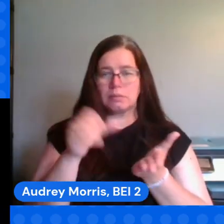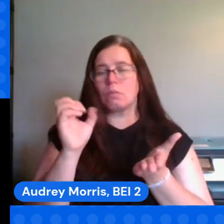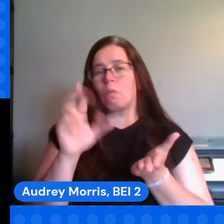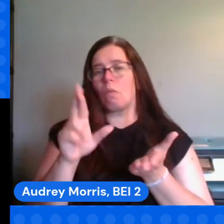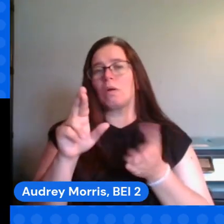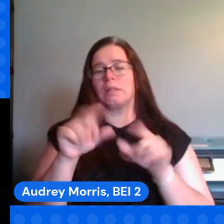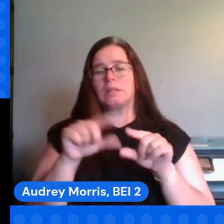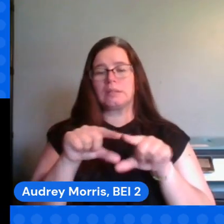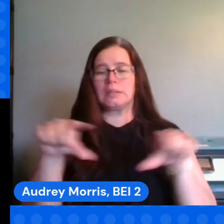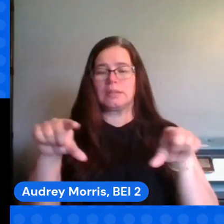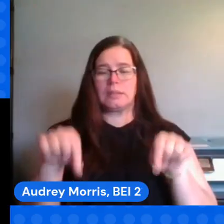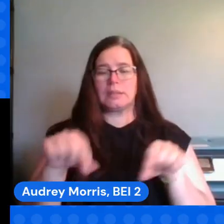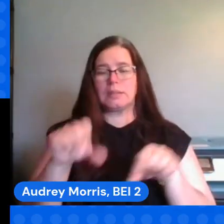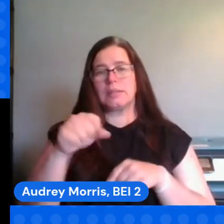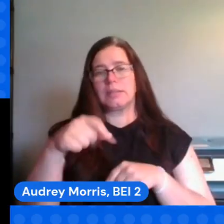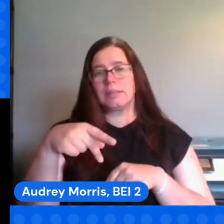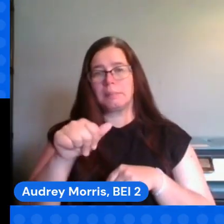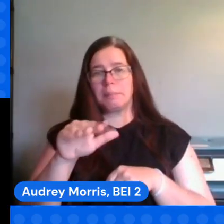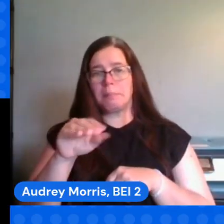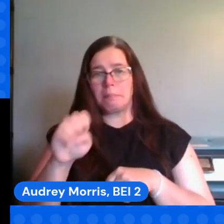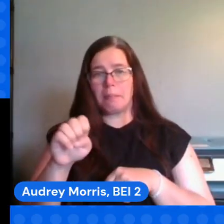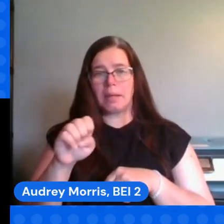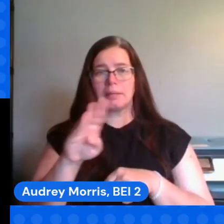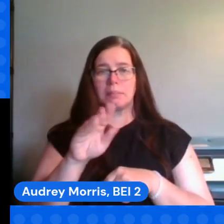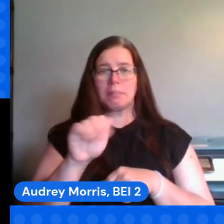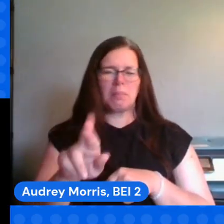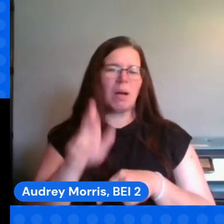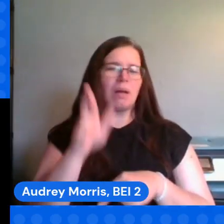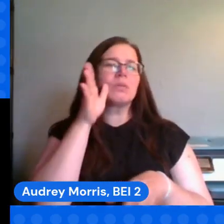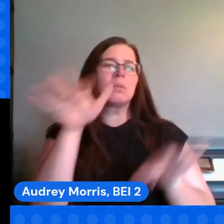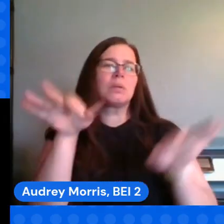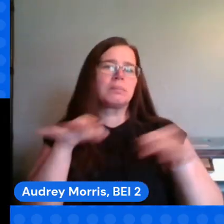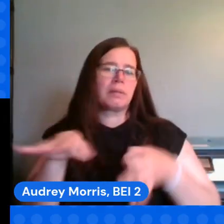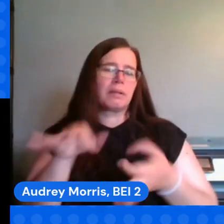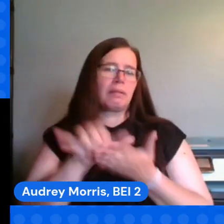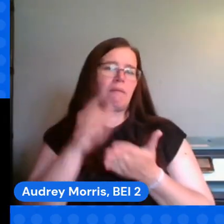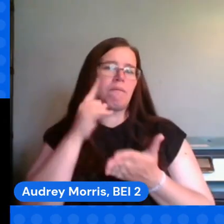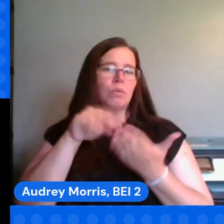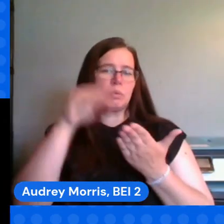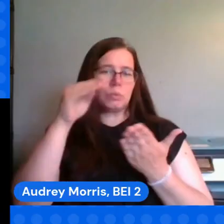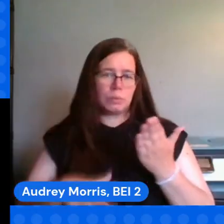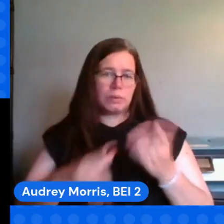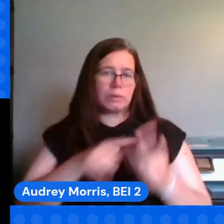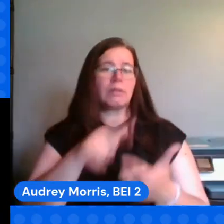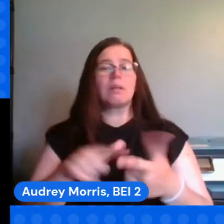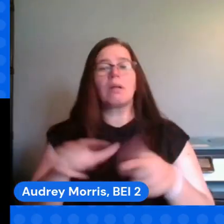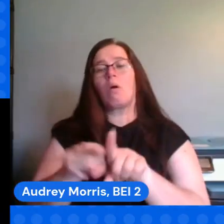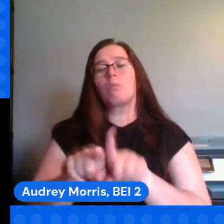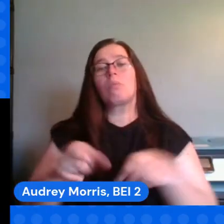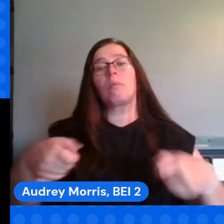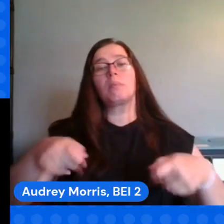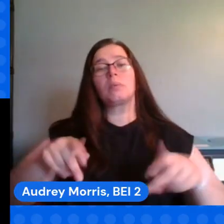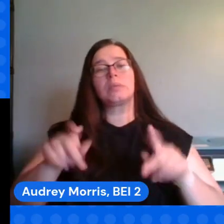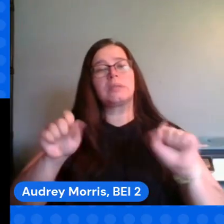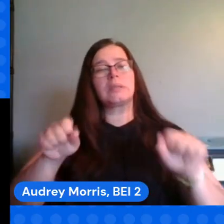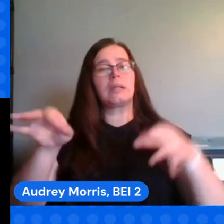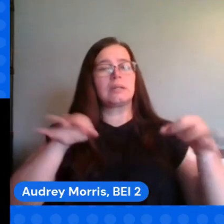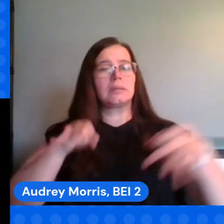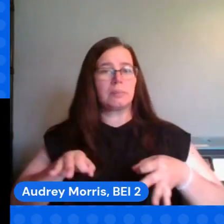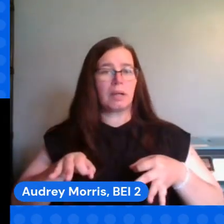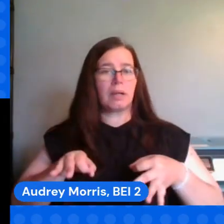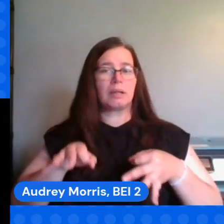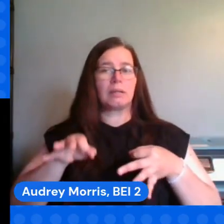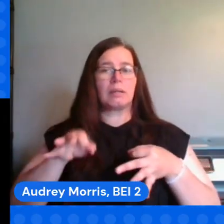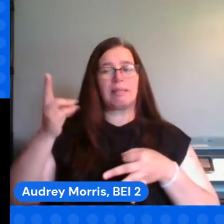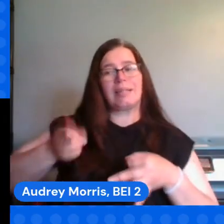spacebar, or when a key is pressed. And so we'll explain that to our students. And it's also an opportunity to kind of explain kind of the